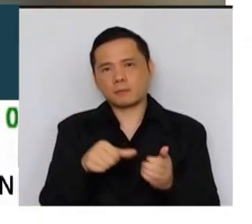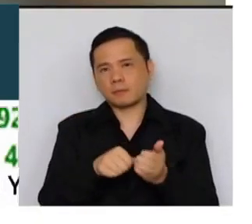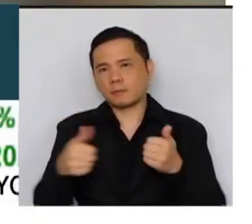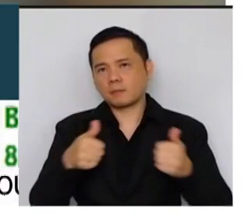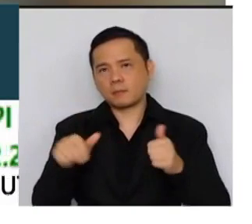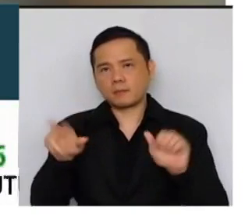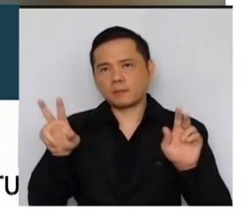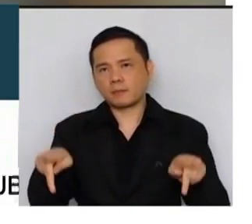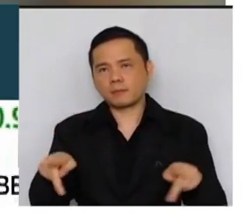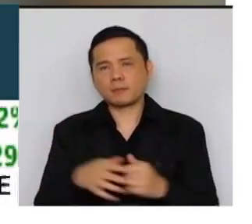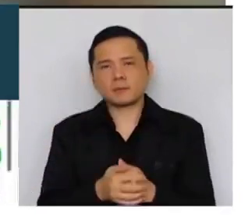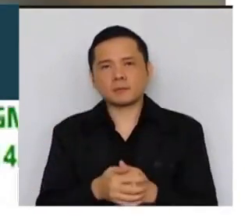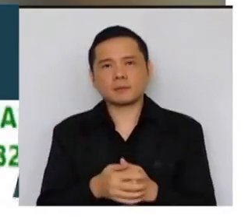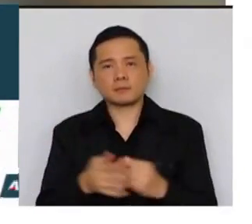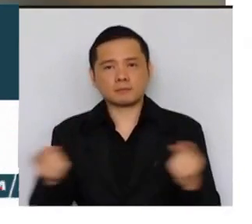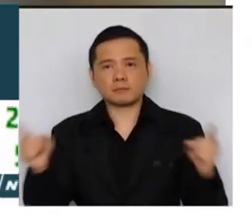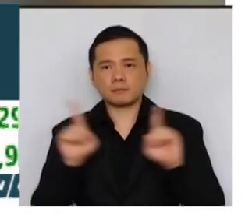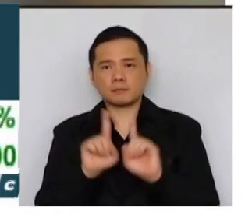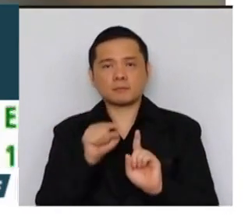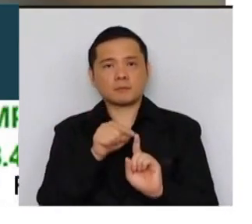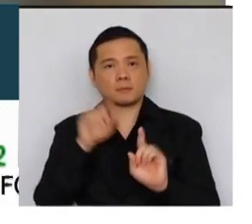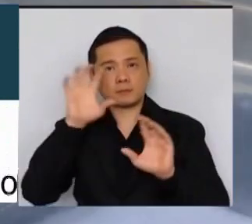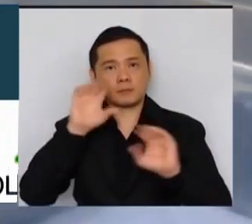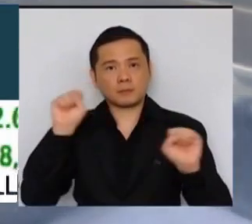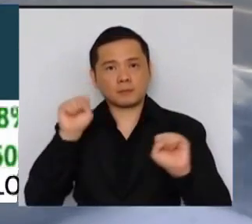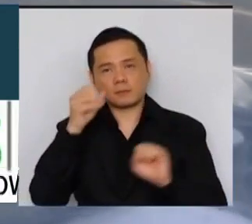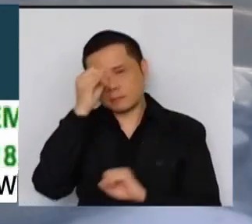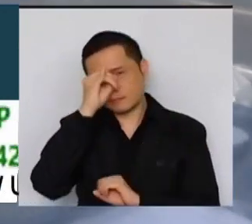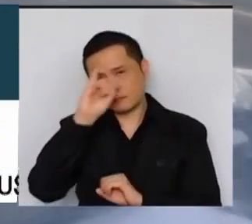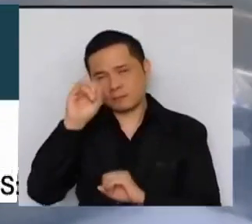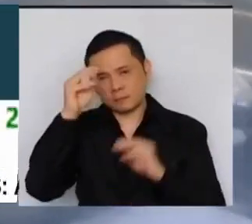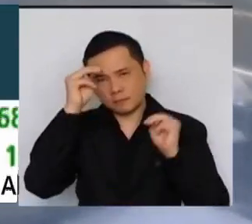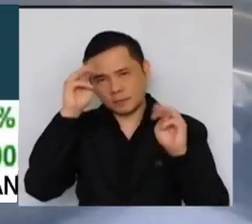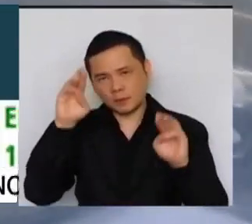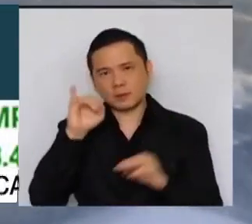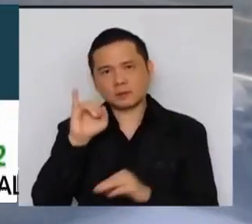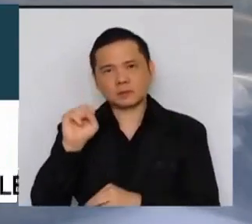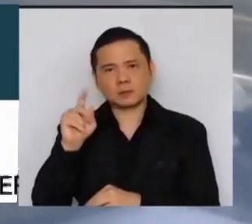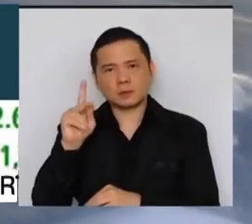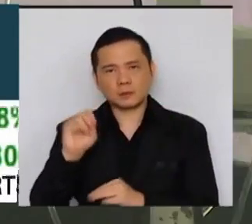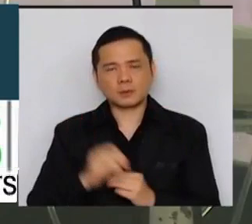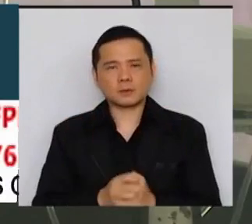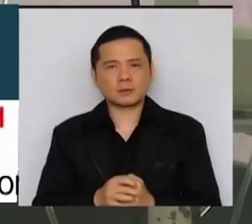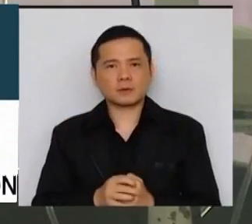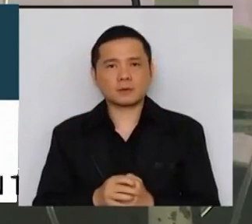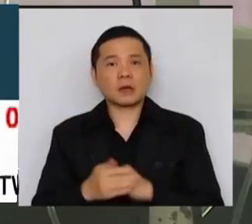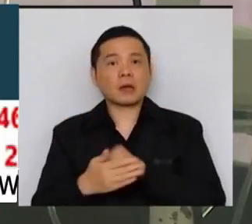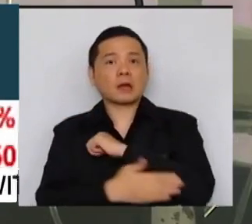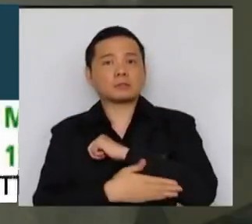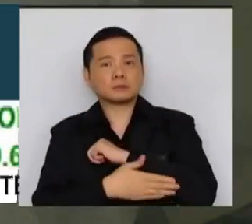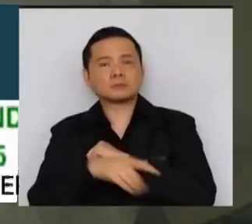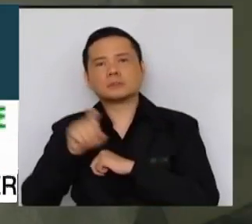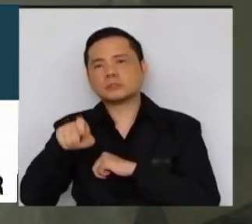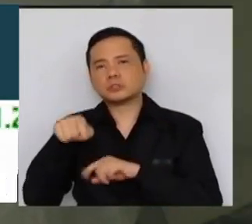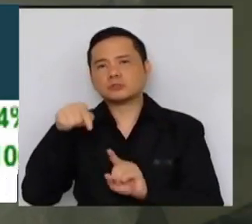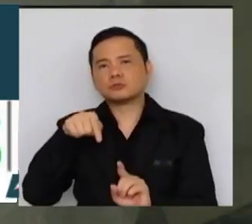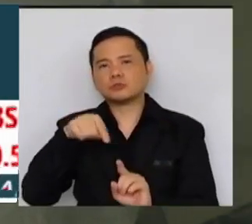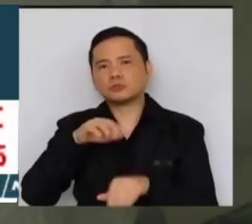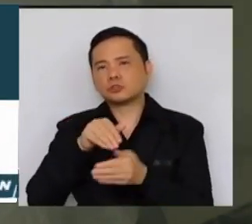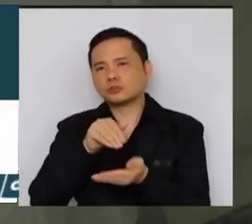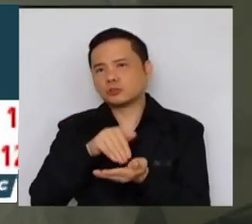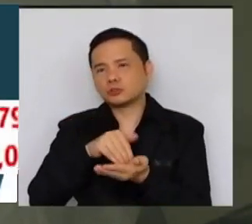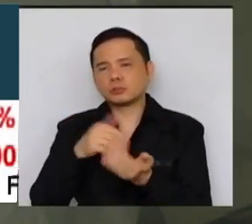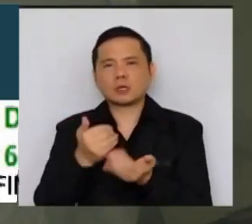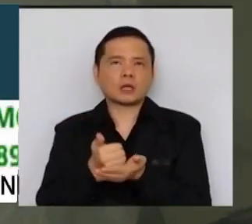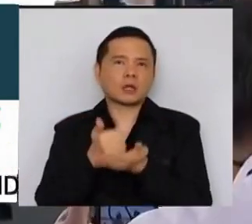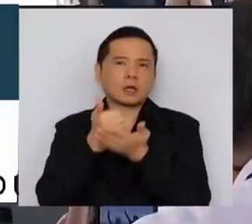mate of presidential aspirant Manila Mayor Isko Moreno. Ong says the country needs a doctor who can address issues regarding COVID-19